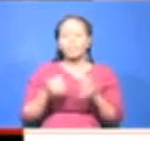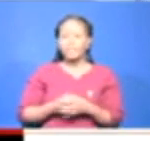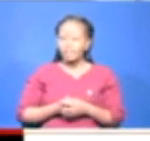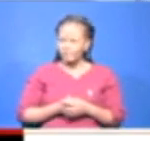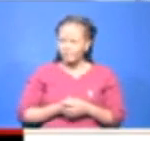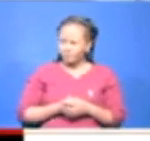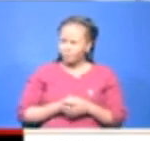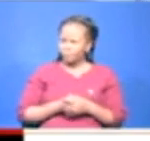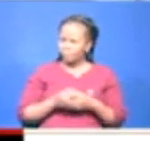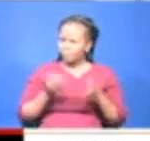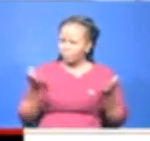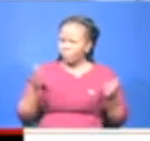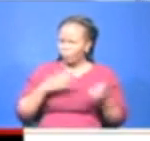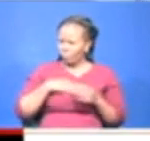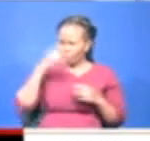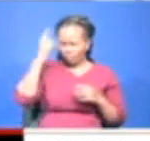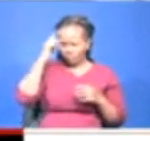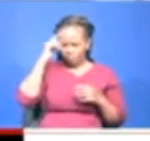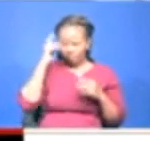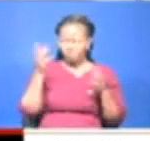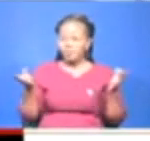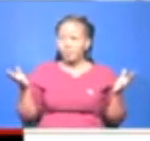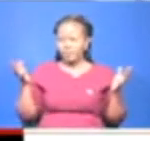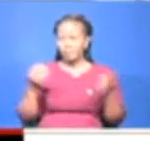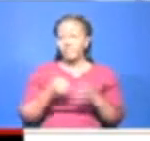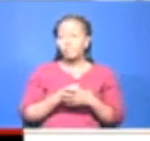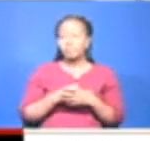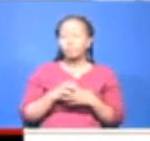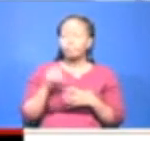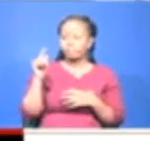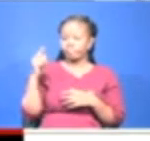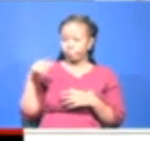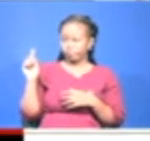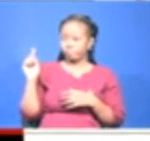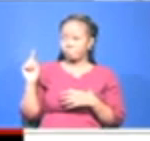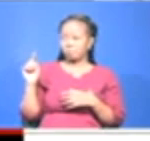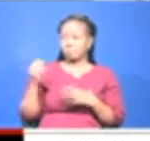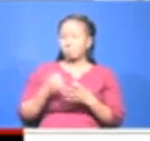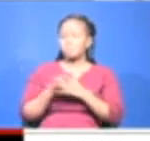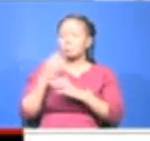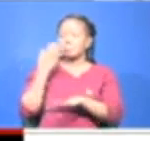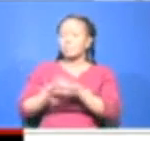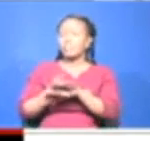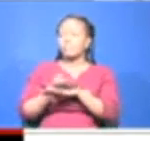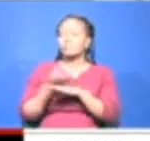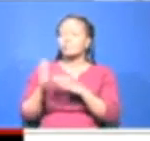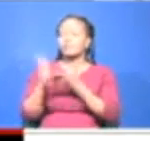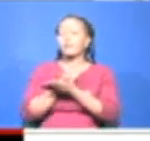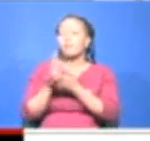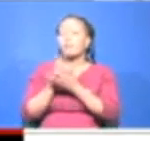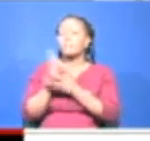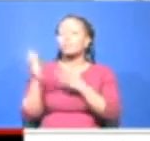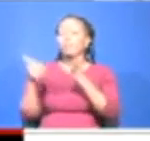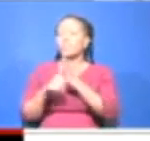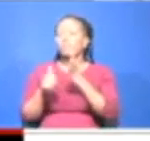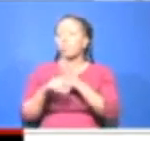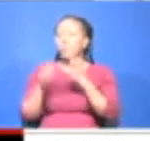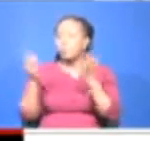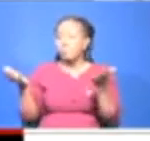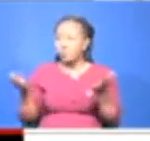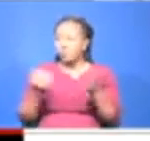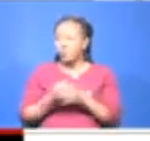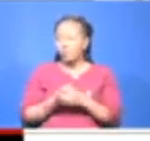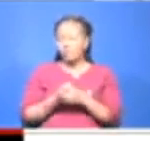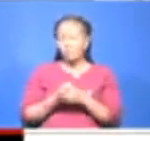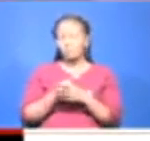Yeah. So I think you're absolutely right? The toughest part of this problem is the problem of subsistence